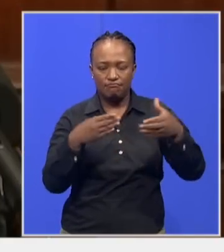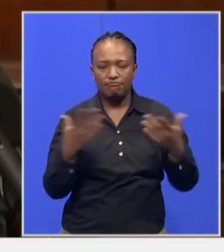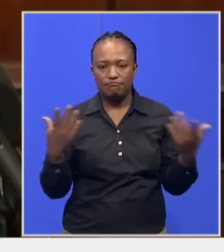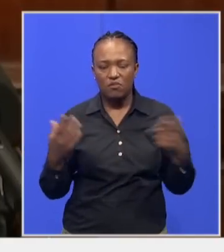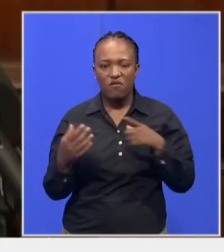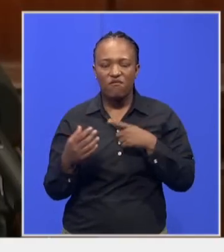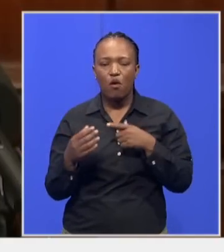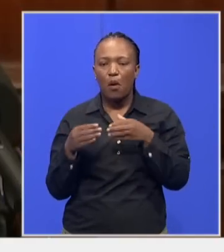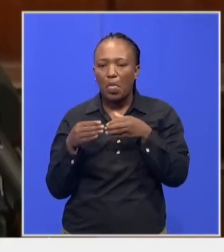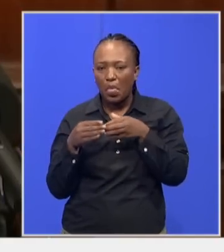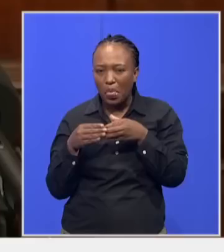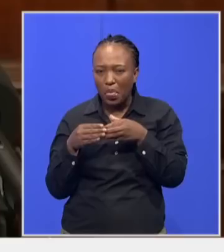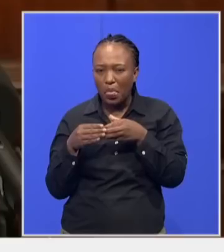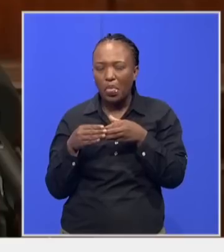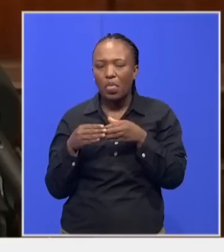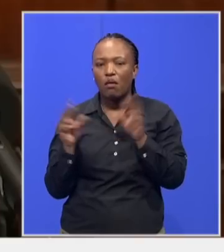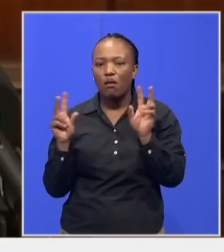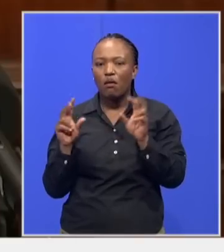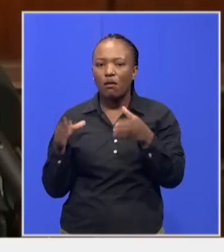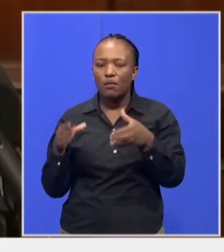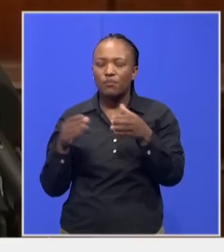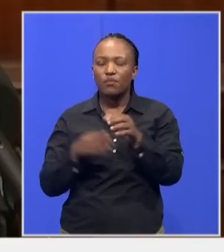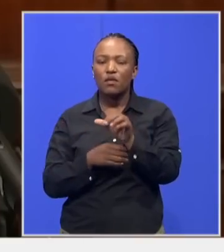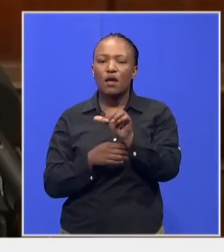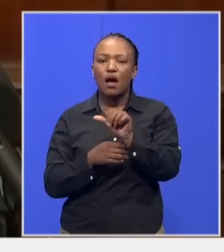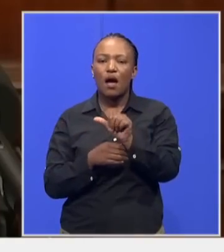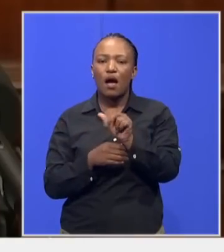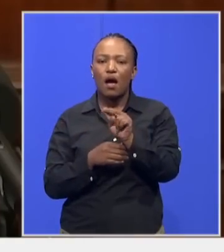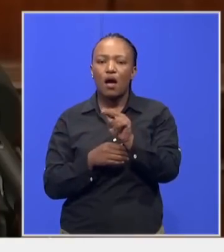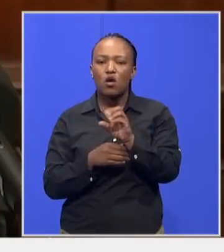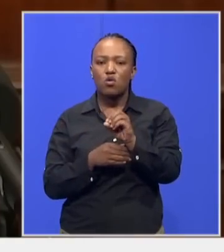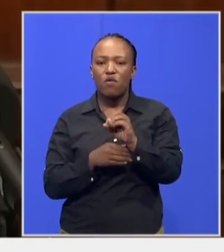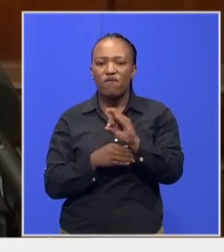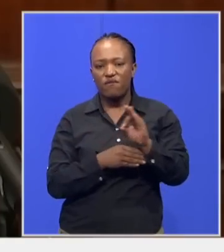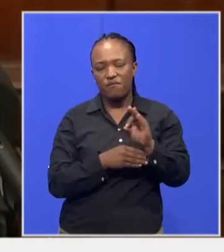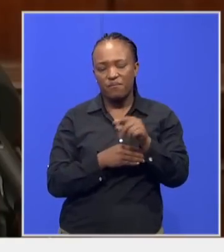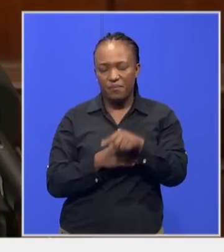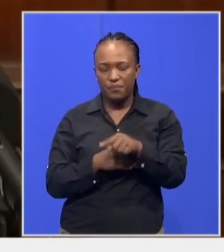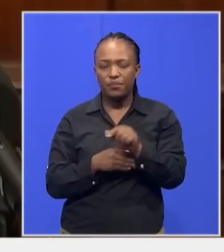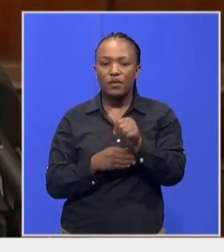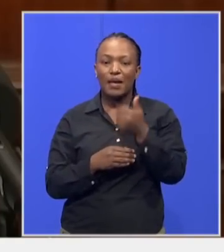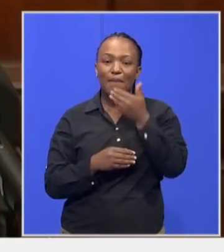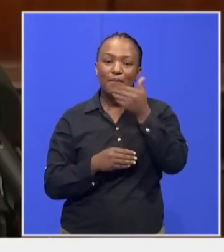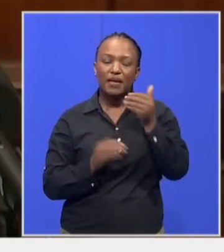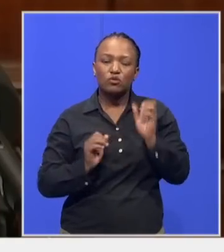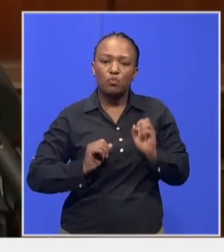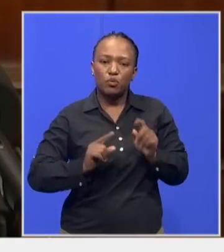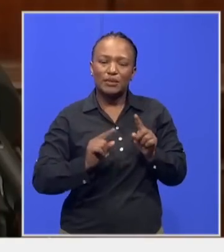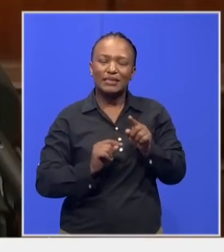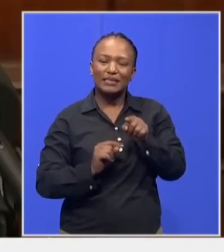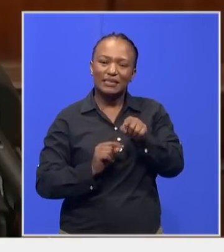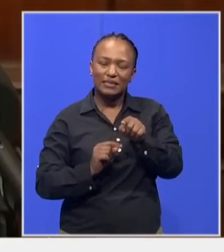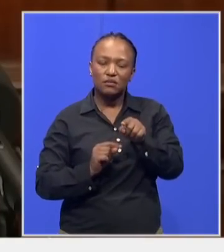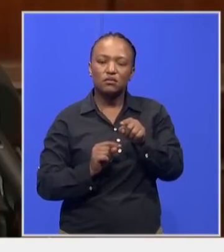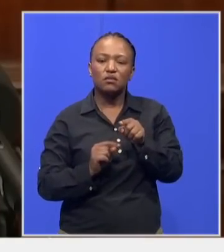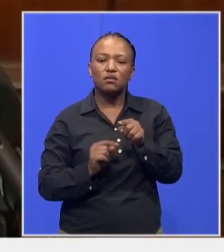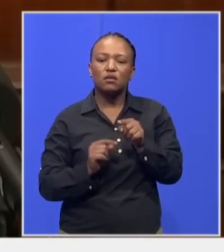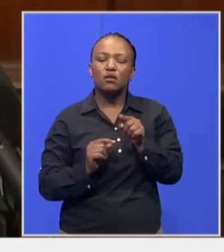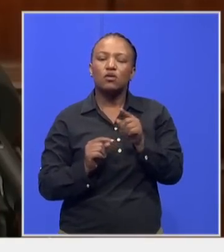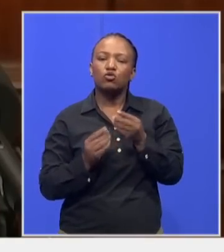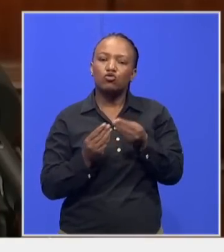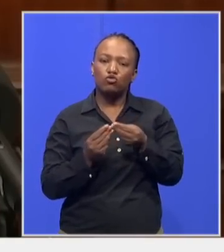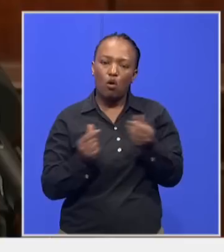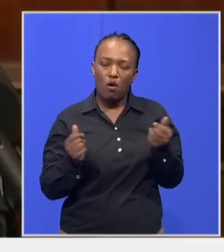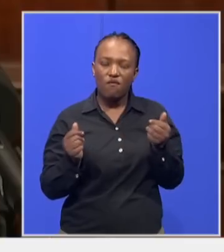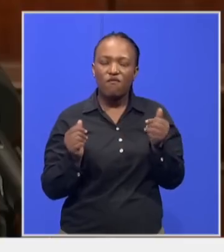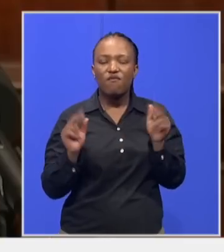power stations like Anode. But you can see that the best opportunity for us is to, amongst others, is to address these problems